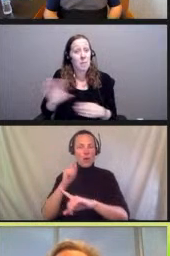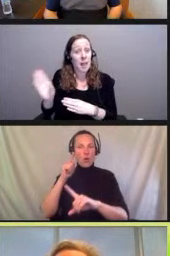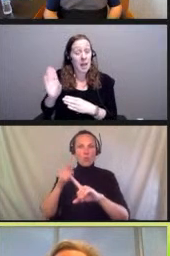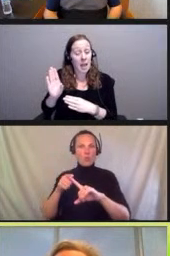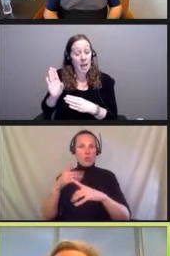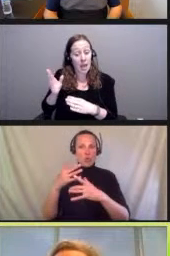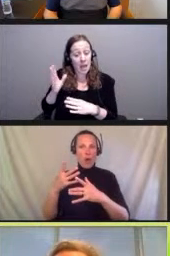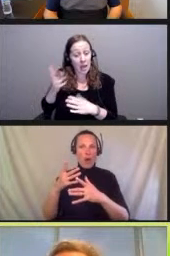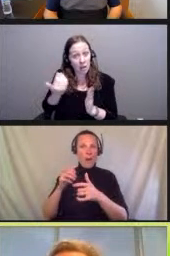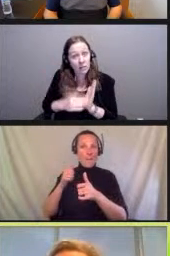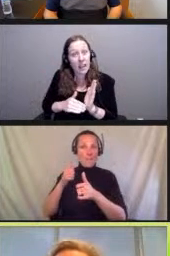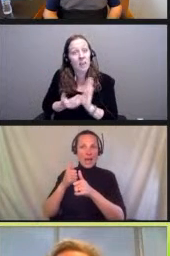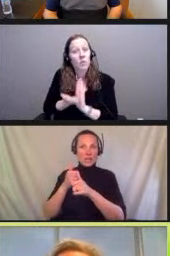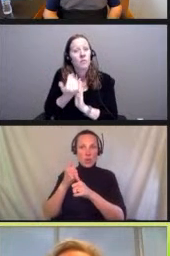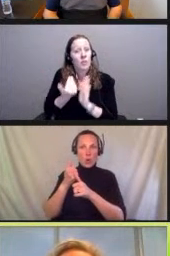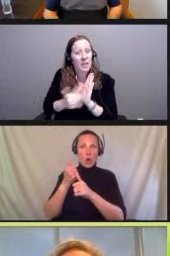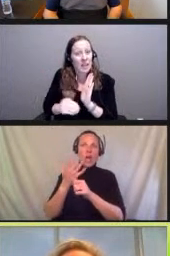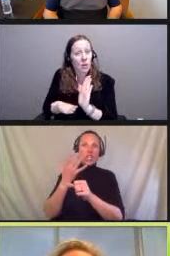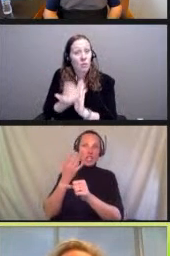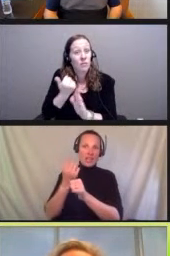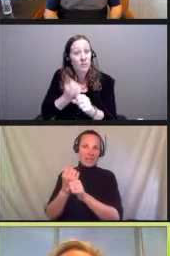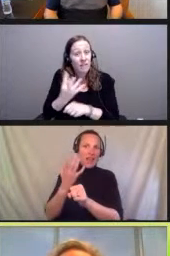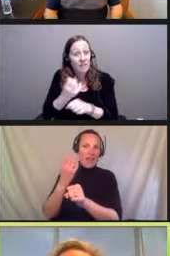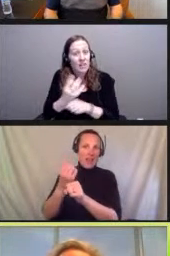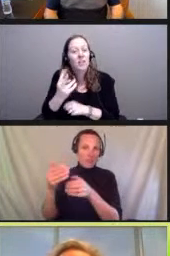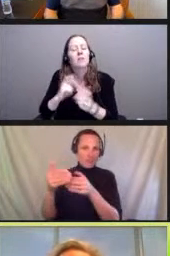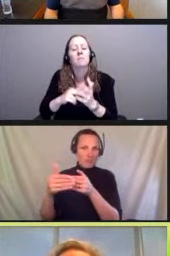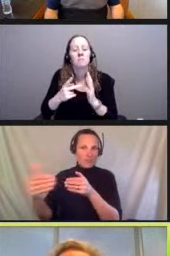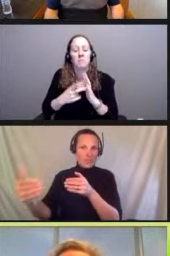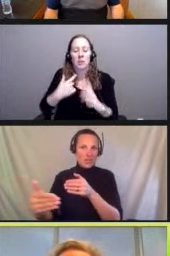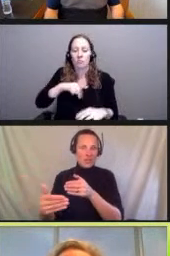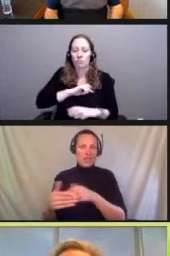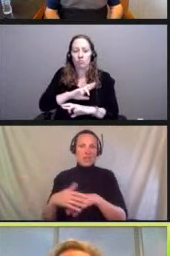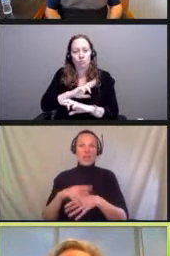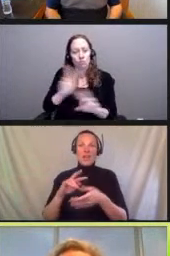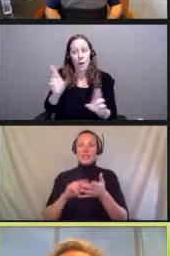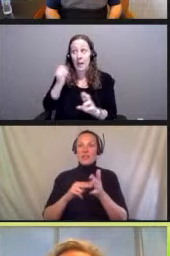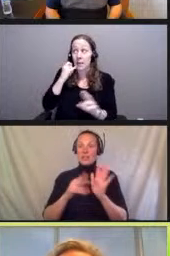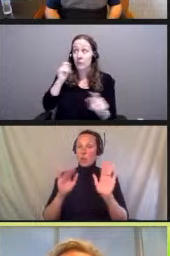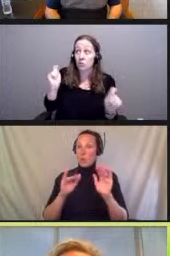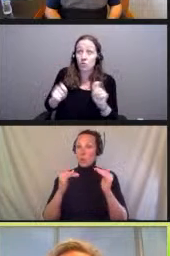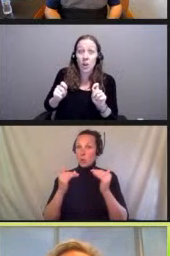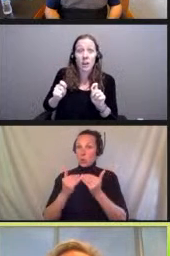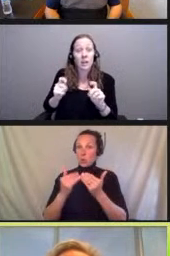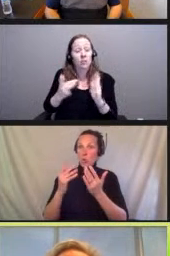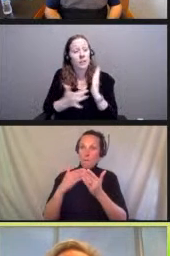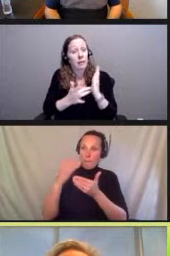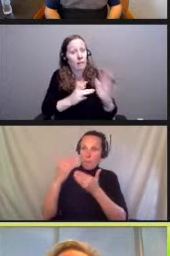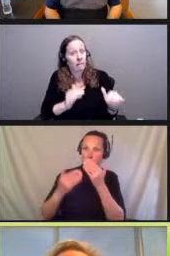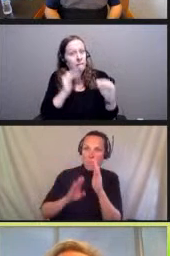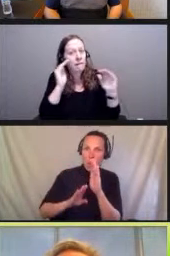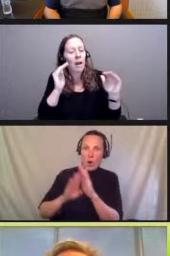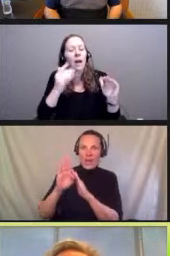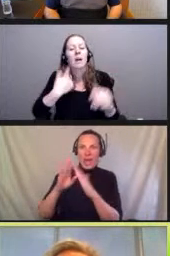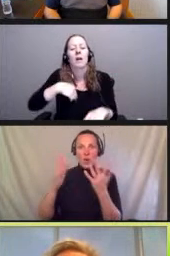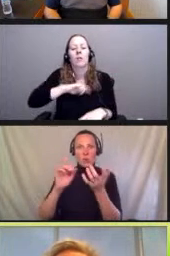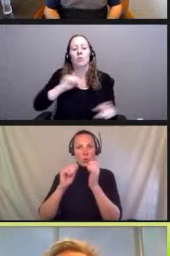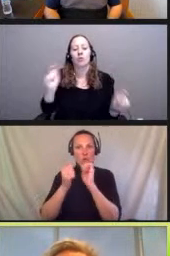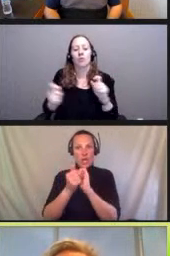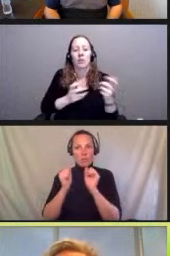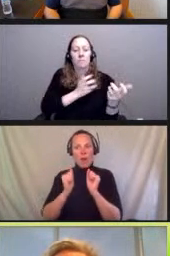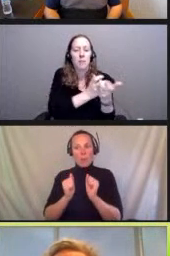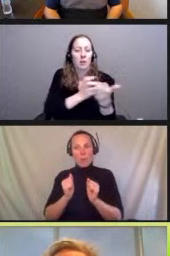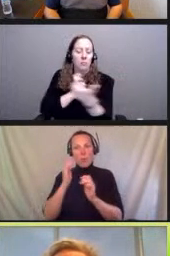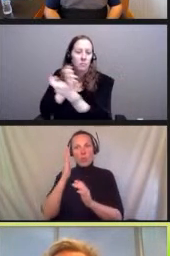so that we'll be able to respond and incorporate any changes or advancements that may come forward in the future. We recognize that the